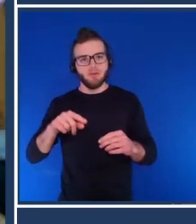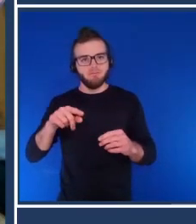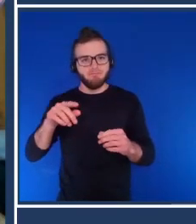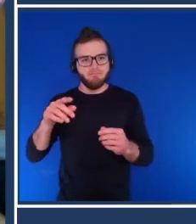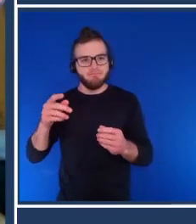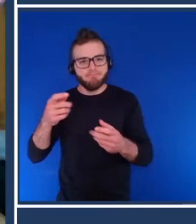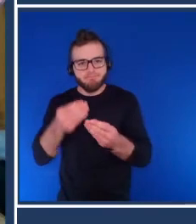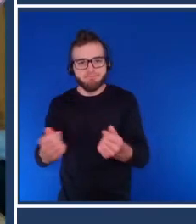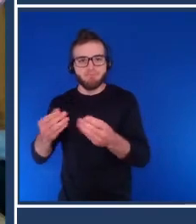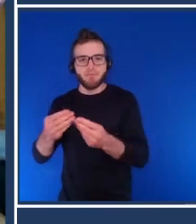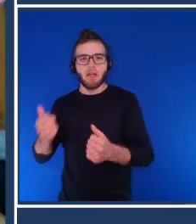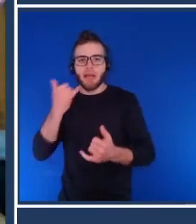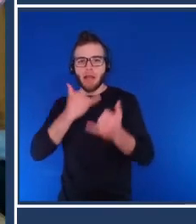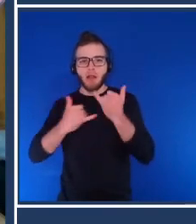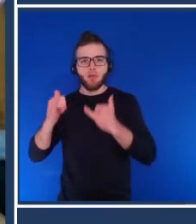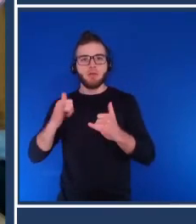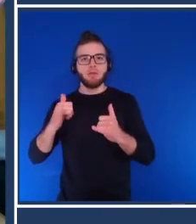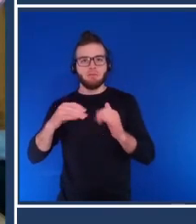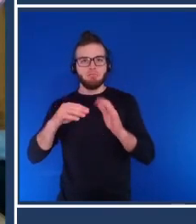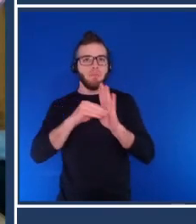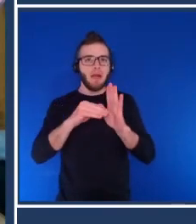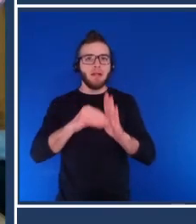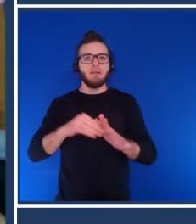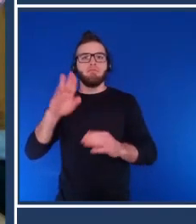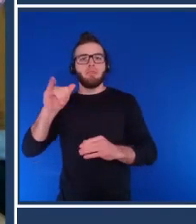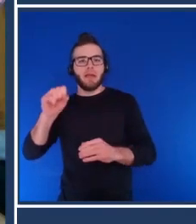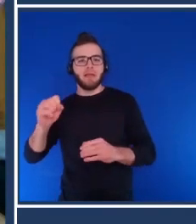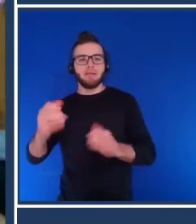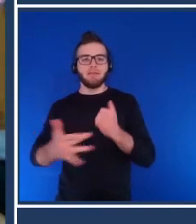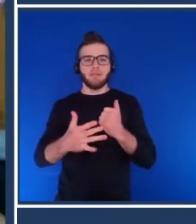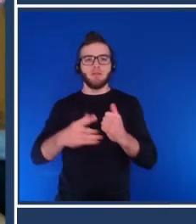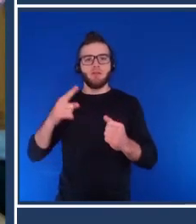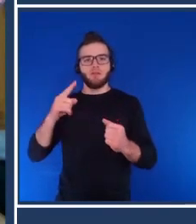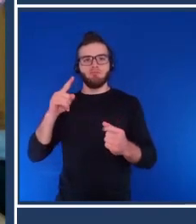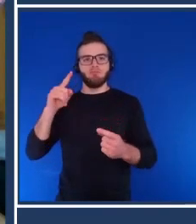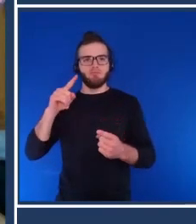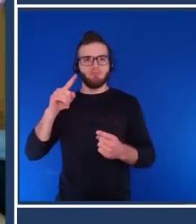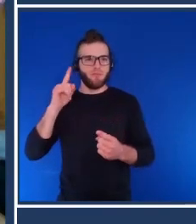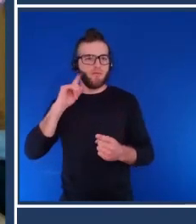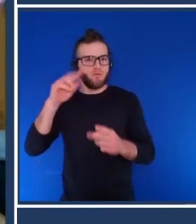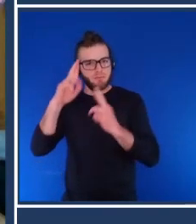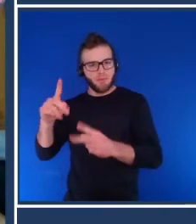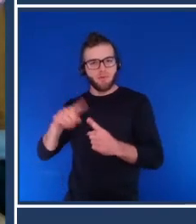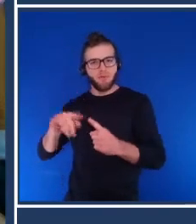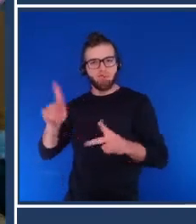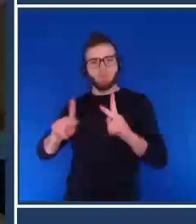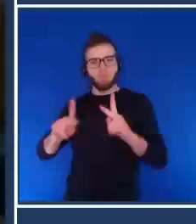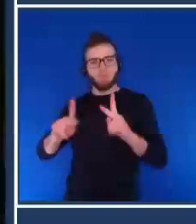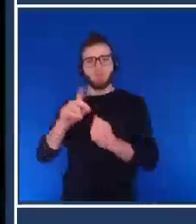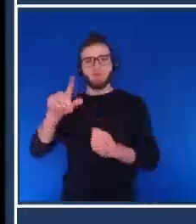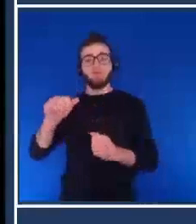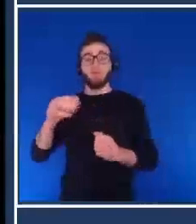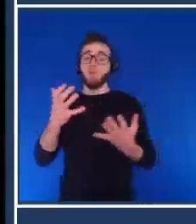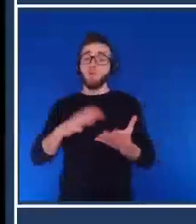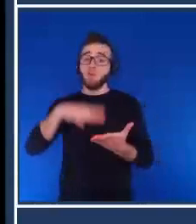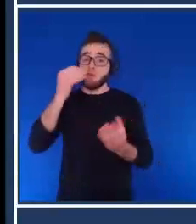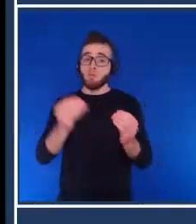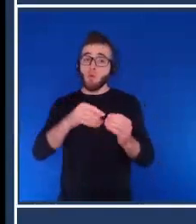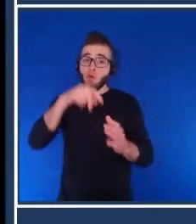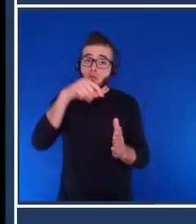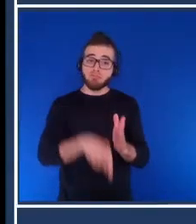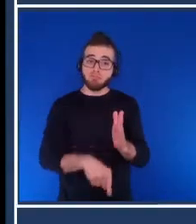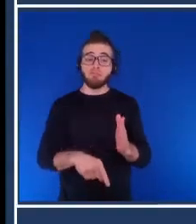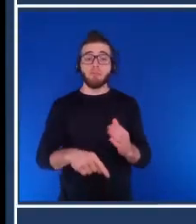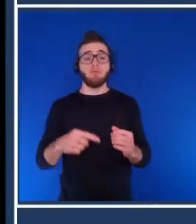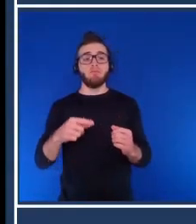of status quo methods with respect to people with disabilities. If you want to learn more in depth about this research roadmap, you can download